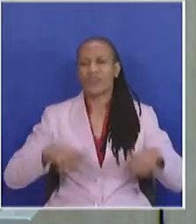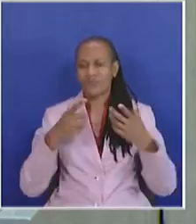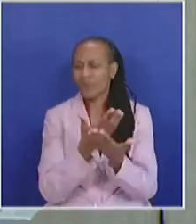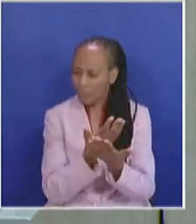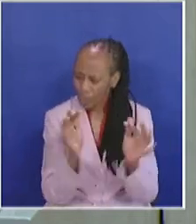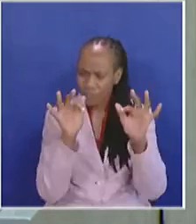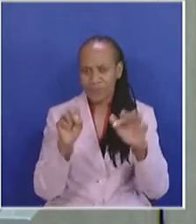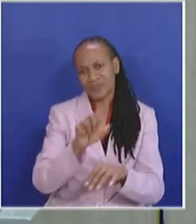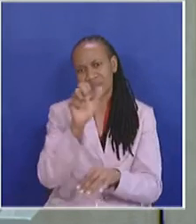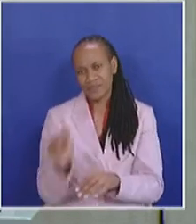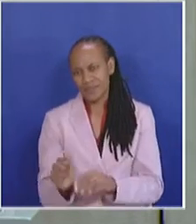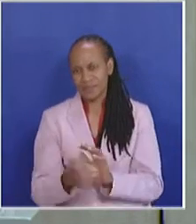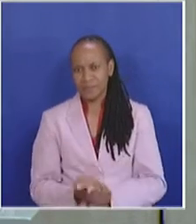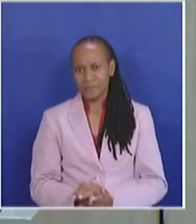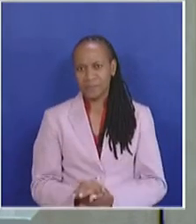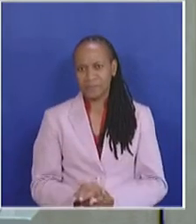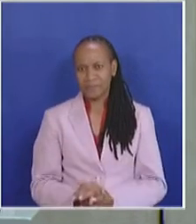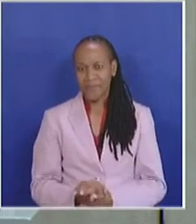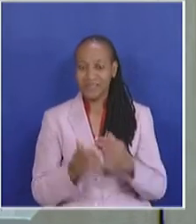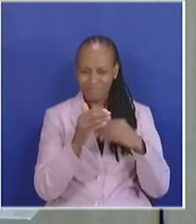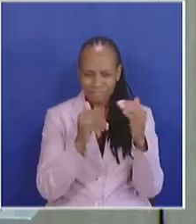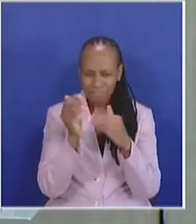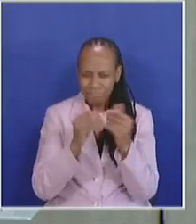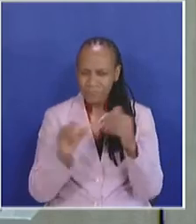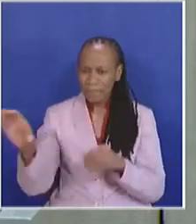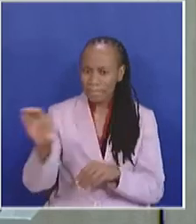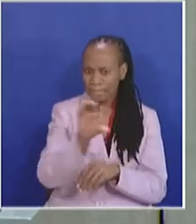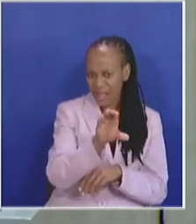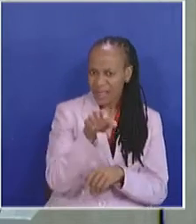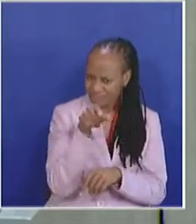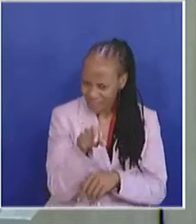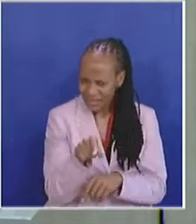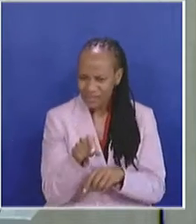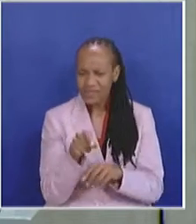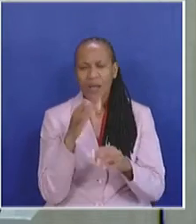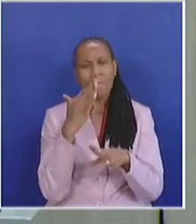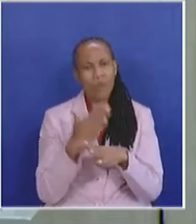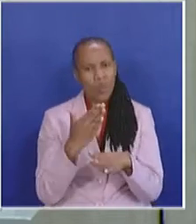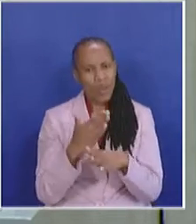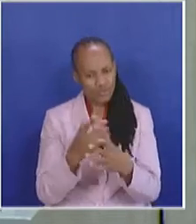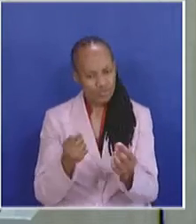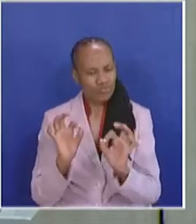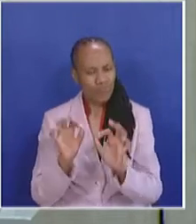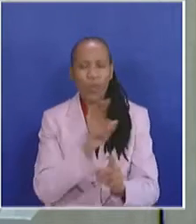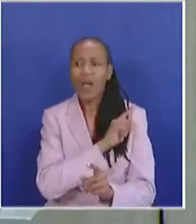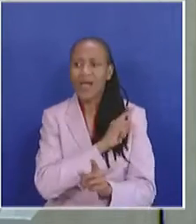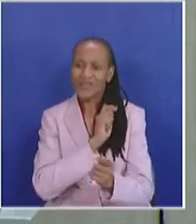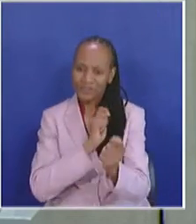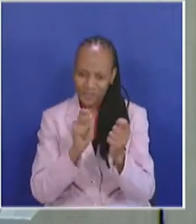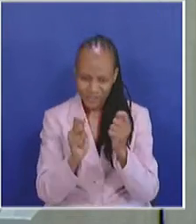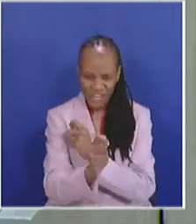in a most fundamental way. Infrastructure investment has a central role in delivering our radical